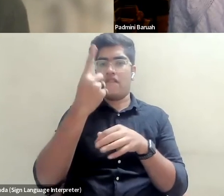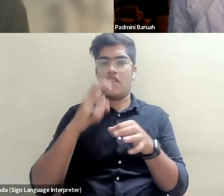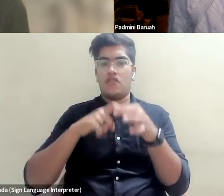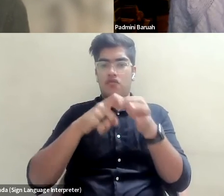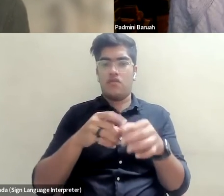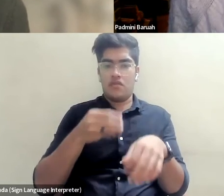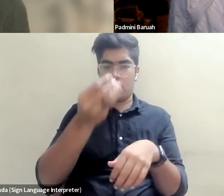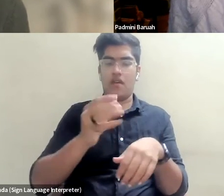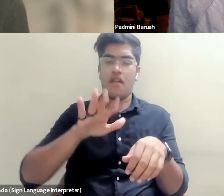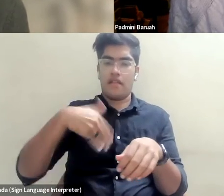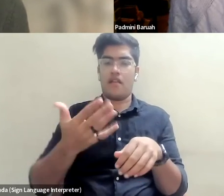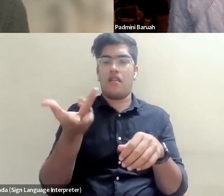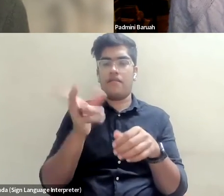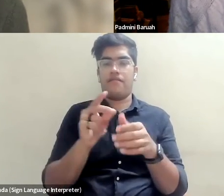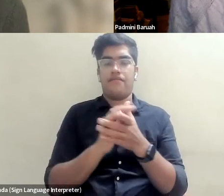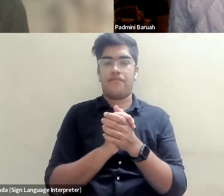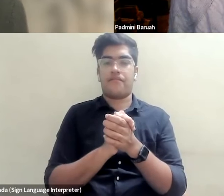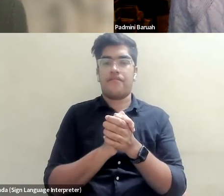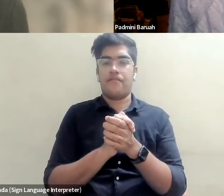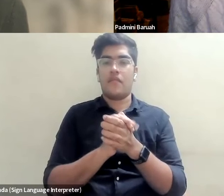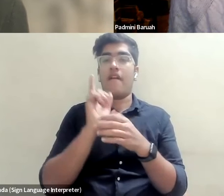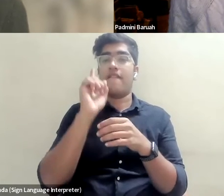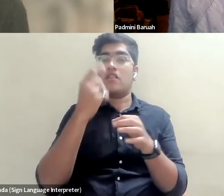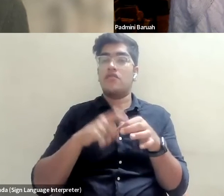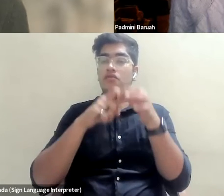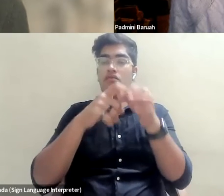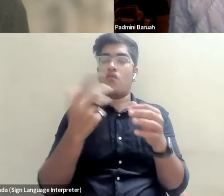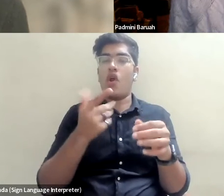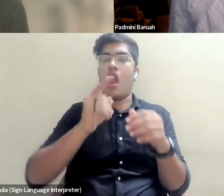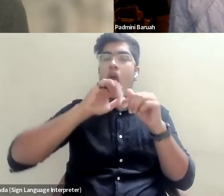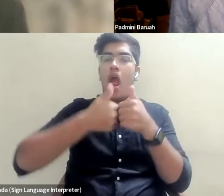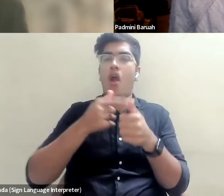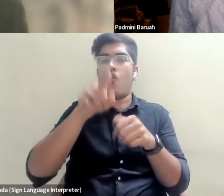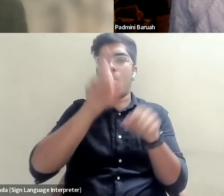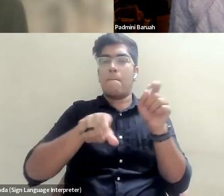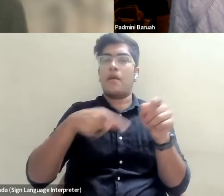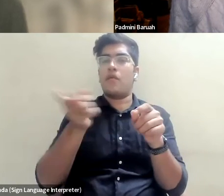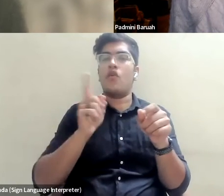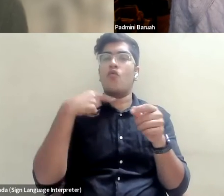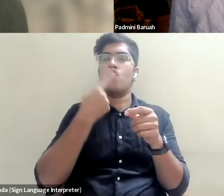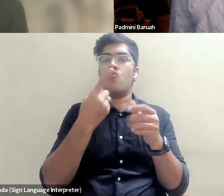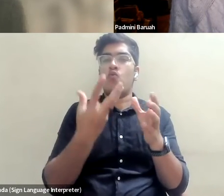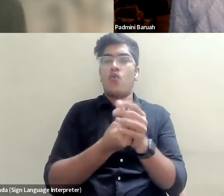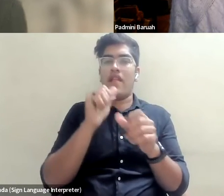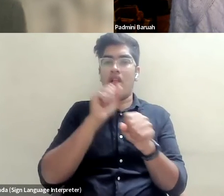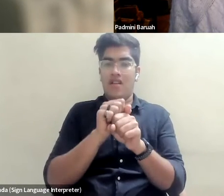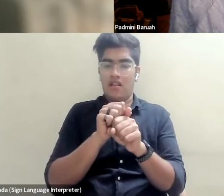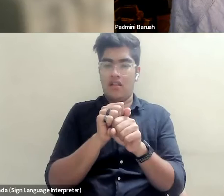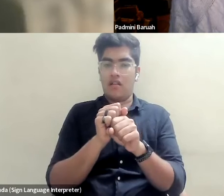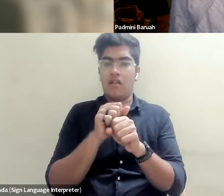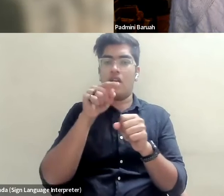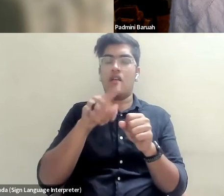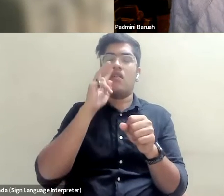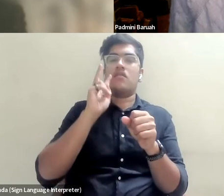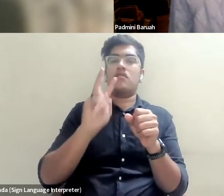can maybe just address that. How do the set of people that you are working with in the context of their vulnerability see citizenship and the